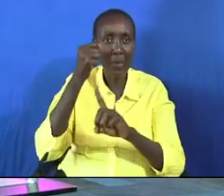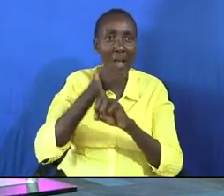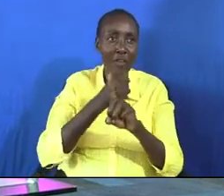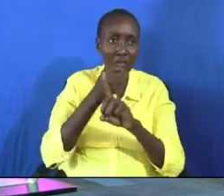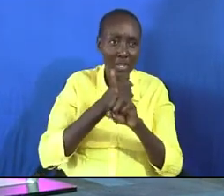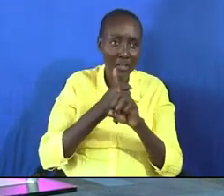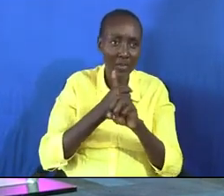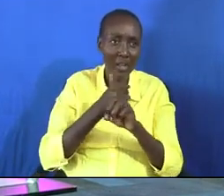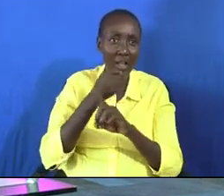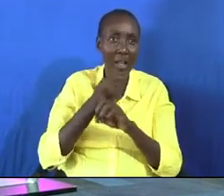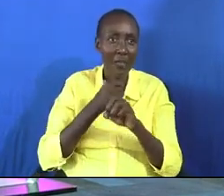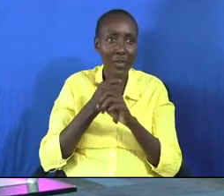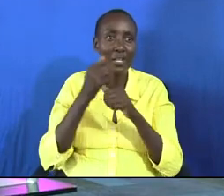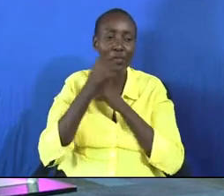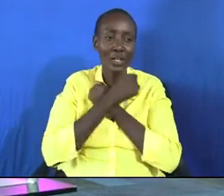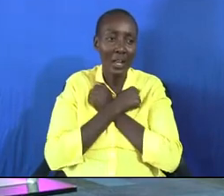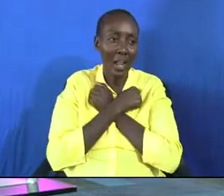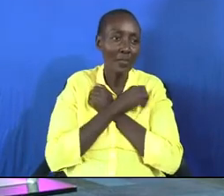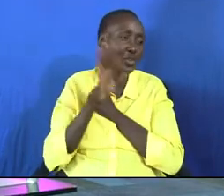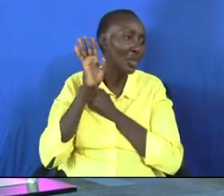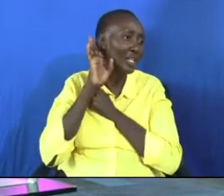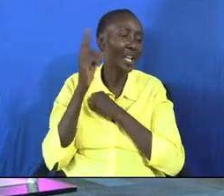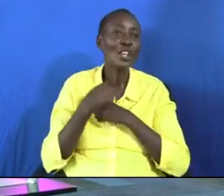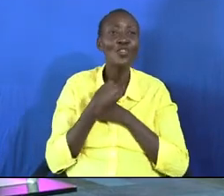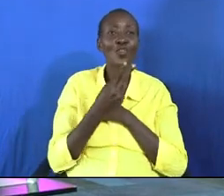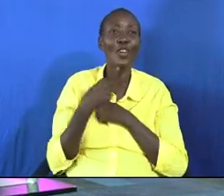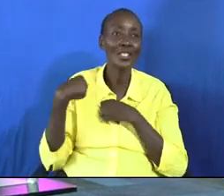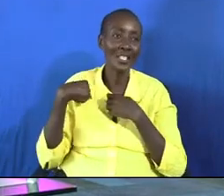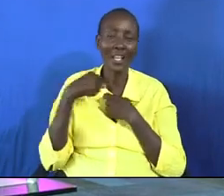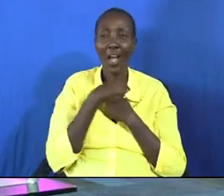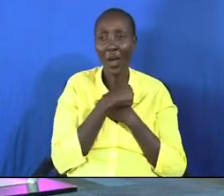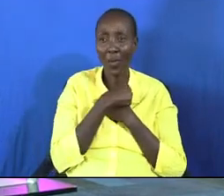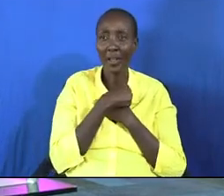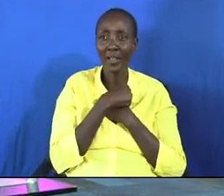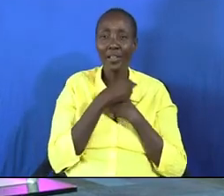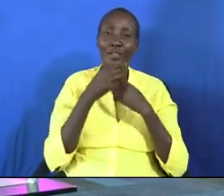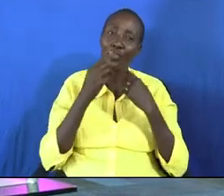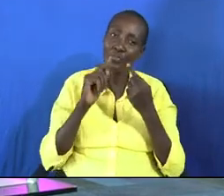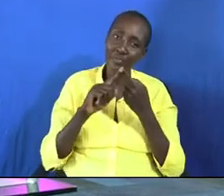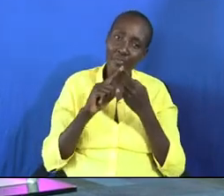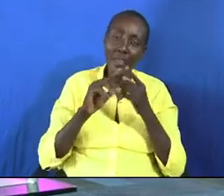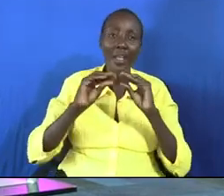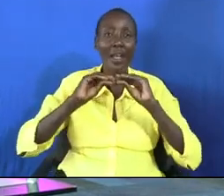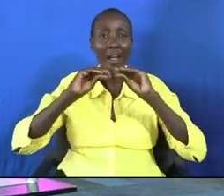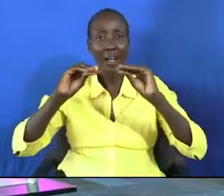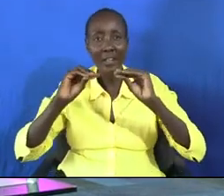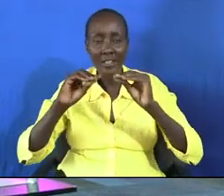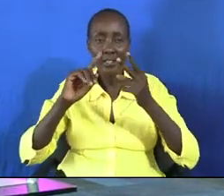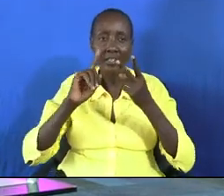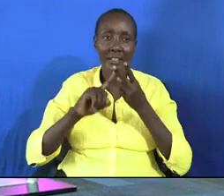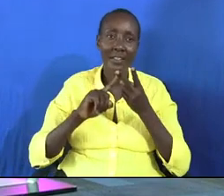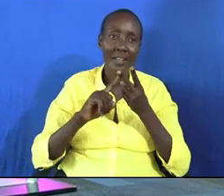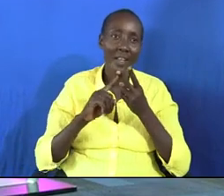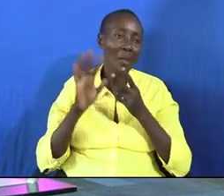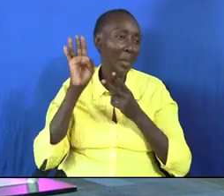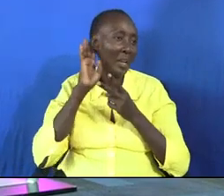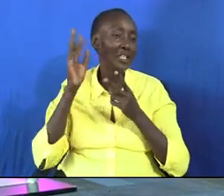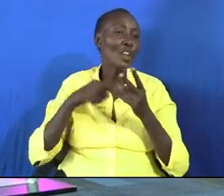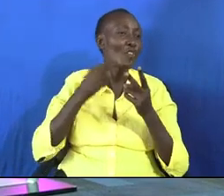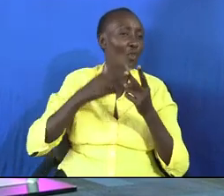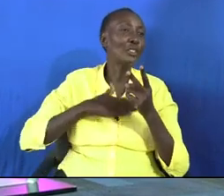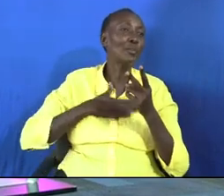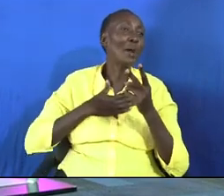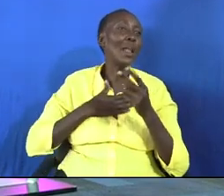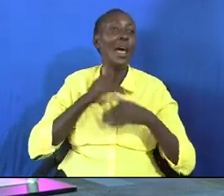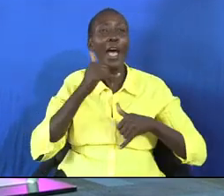and advocates, we love listening to our voices. So I will teach, and I am also listening to my own voice